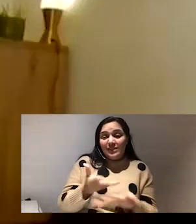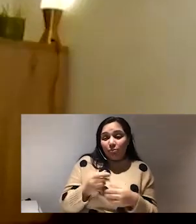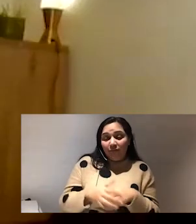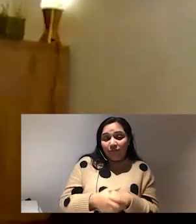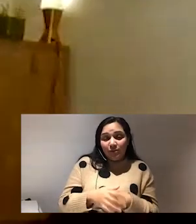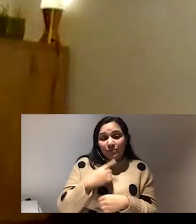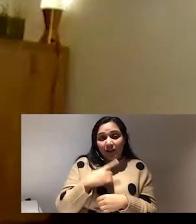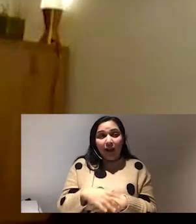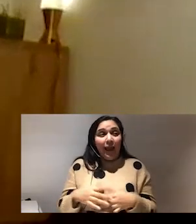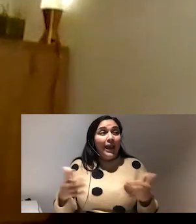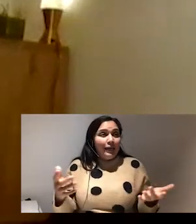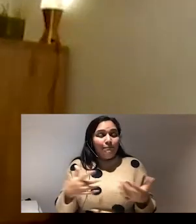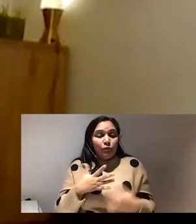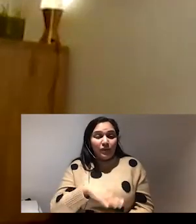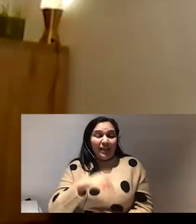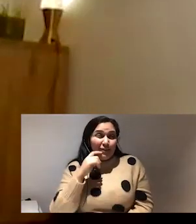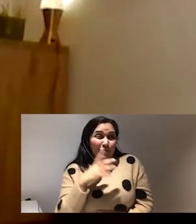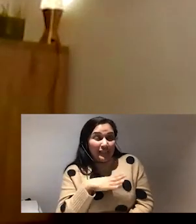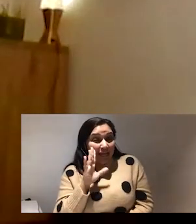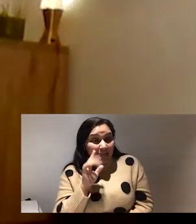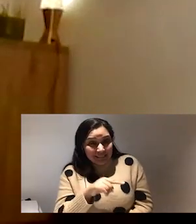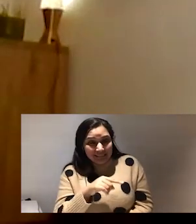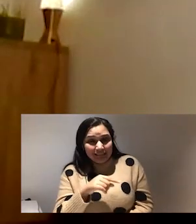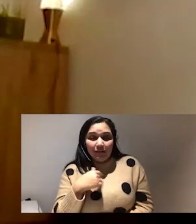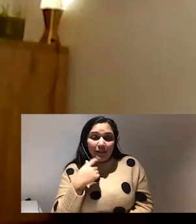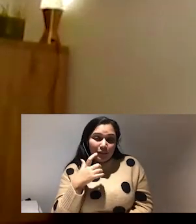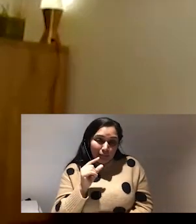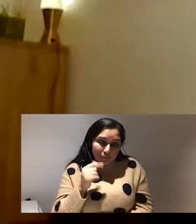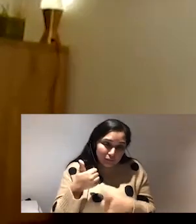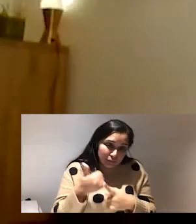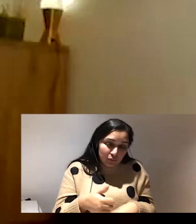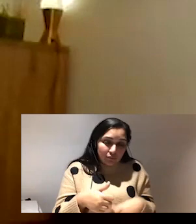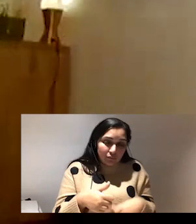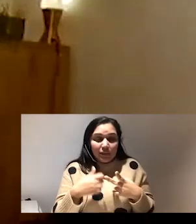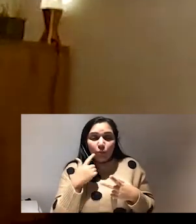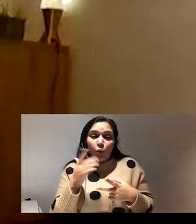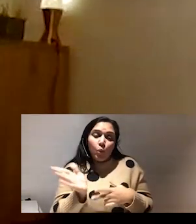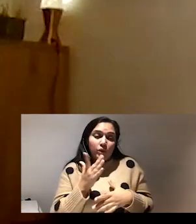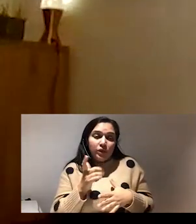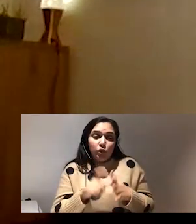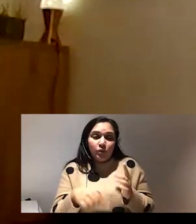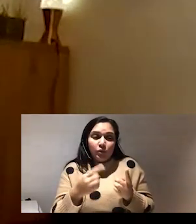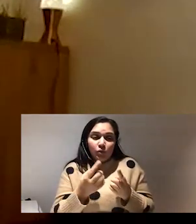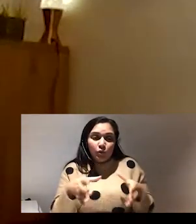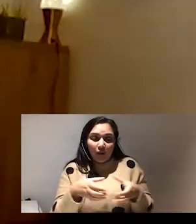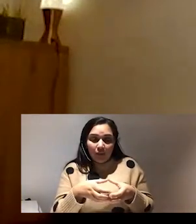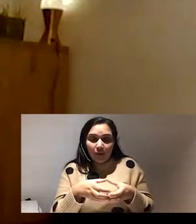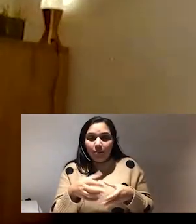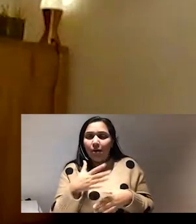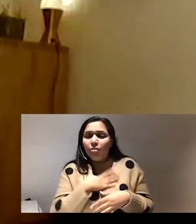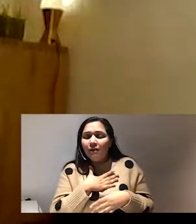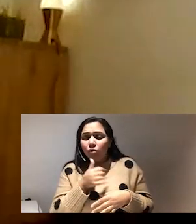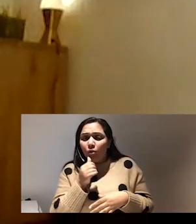Who's like, hey, like, actually, I think you need to hear about this. I think I think you might need a little bit of support. And I think we all need to do this together. But I'd love to know from you,